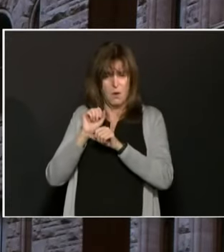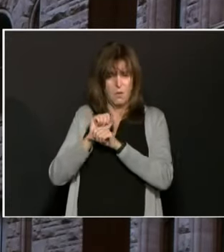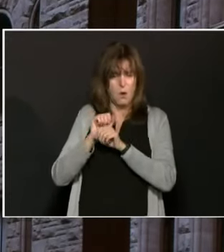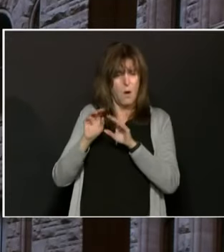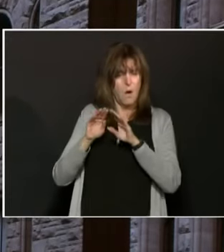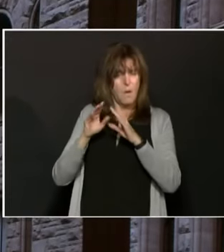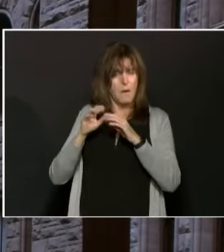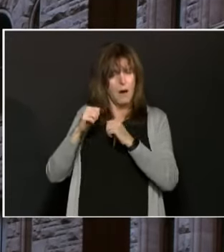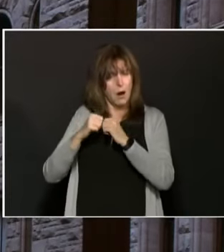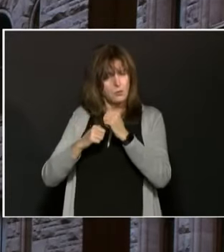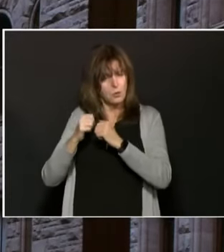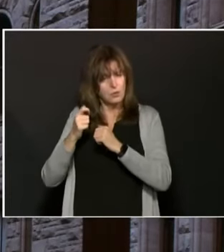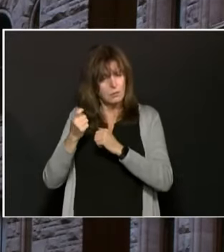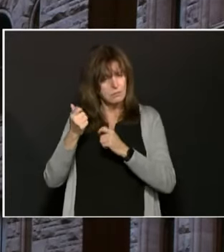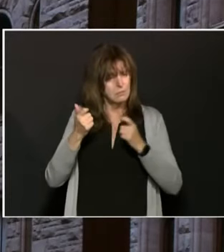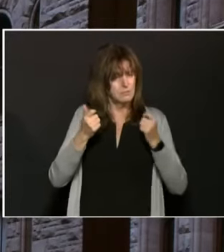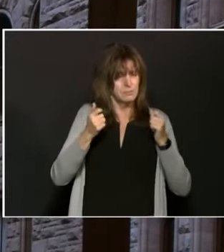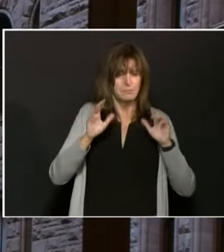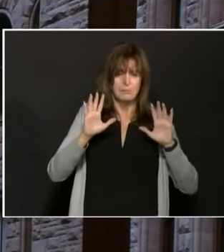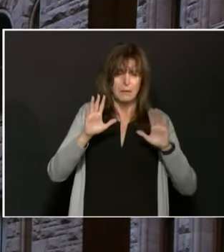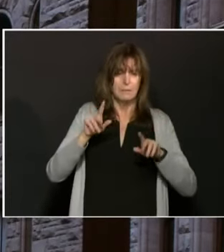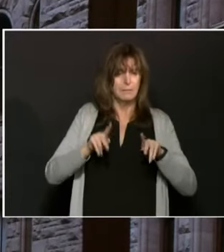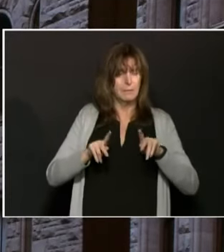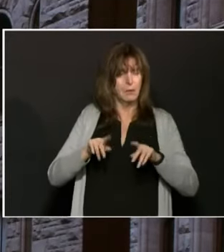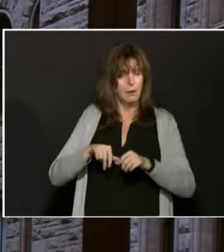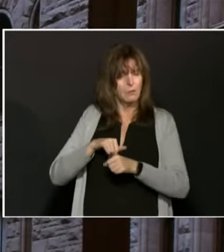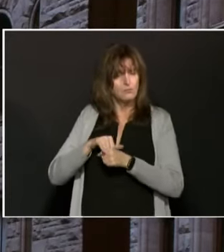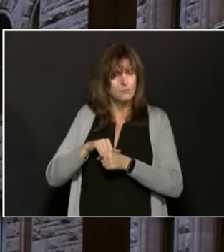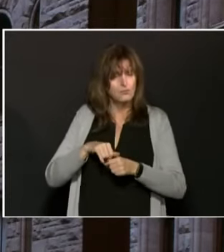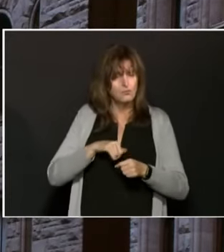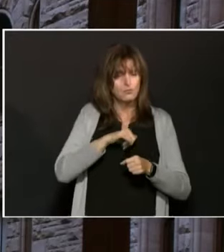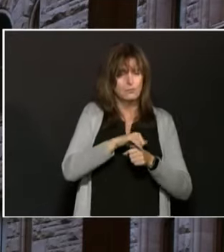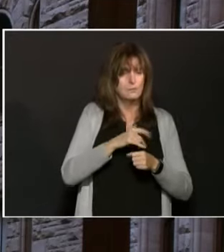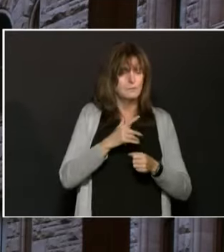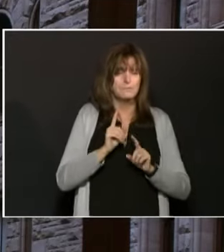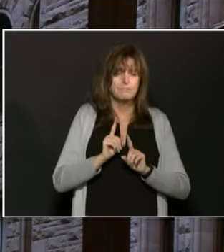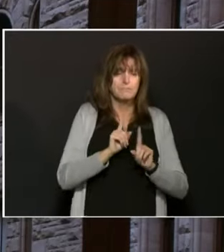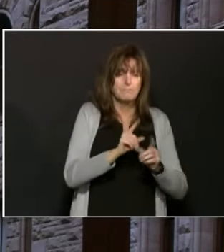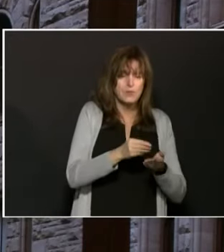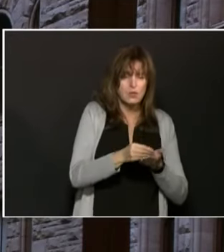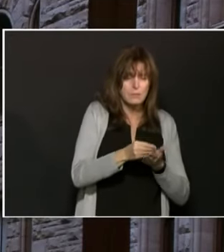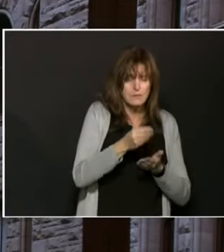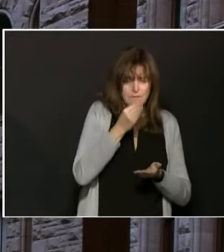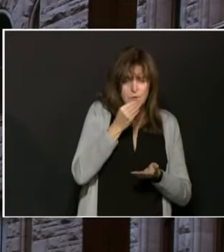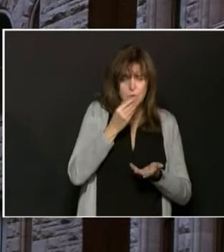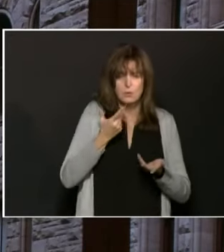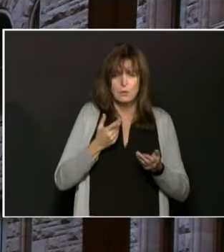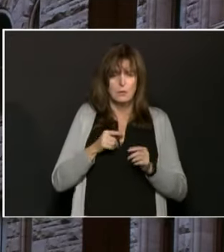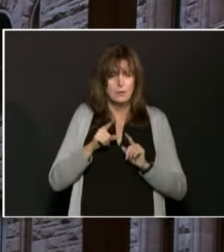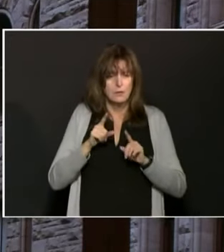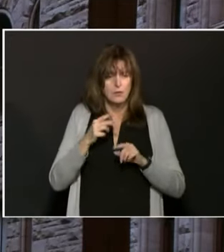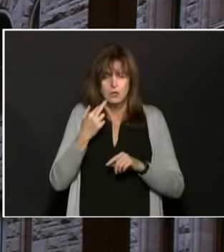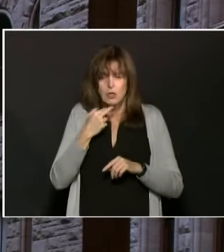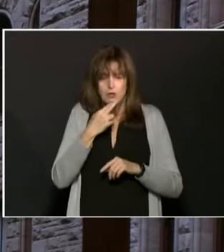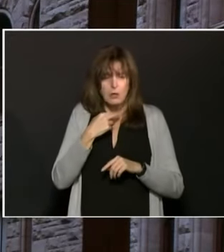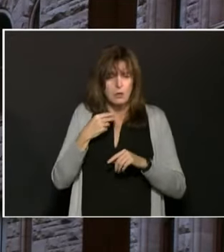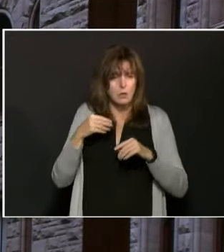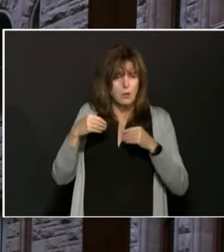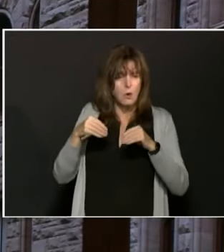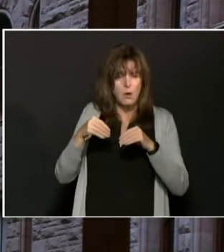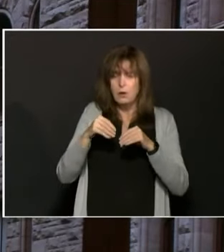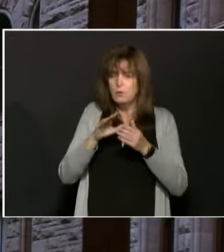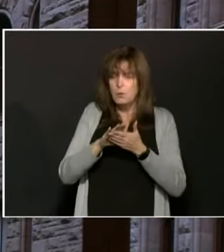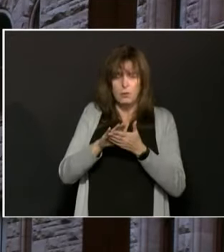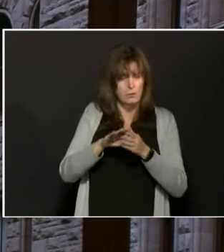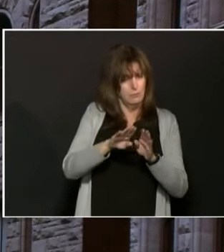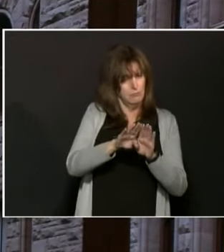for essential. Most retails were totally closed down. Restaurants are totally closed down. Schools were closed down.